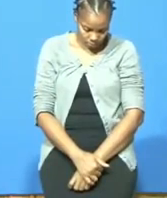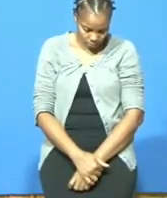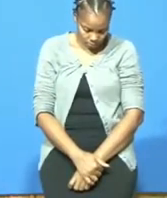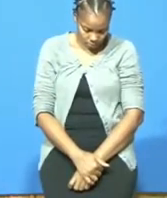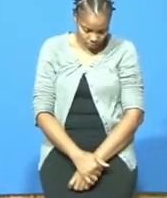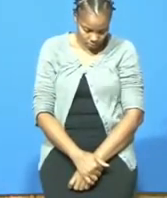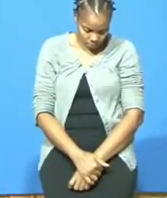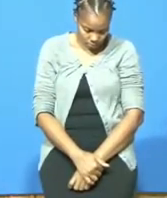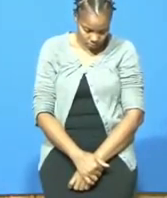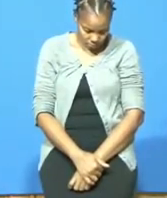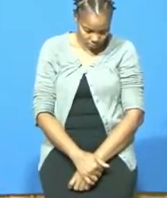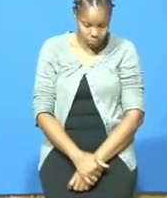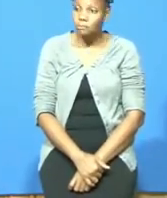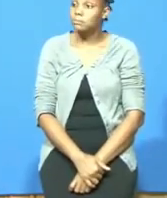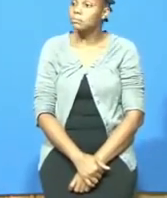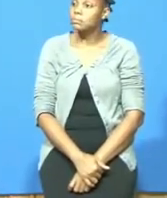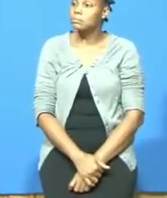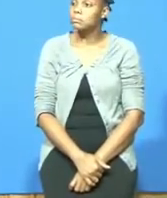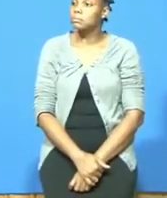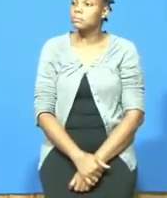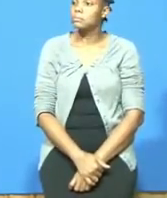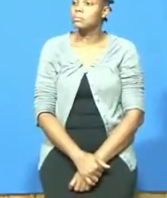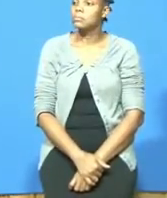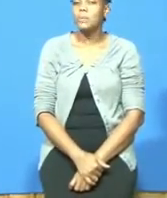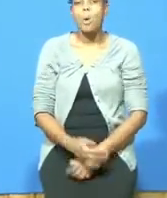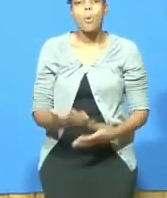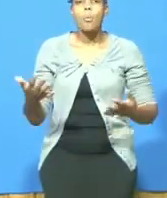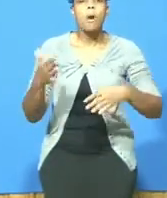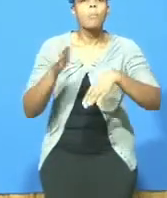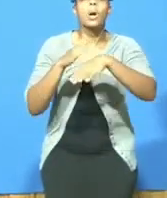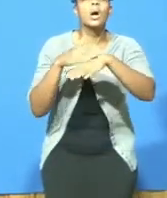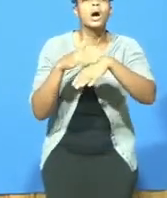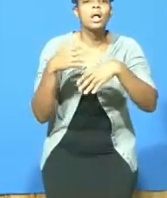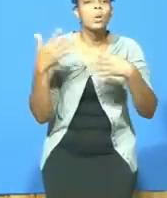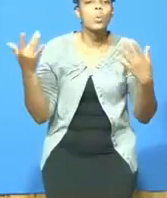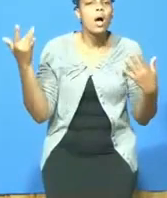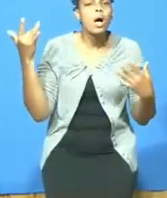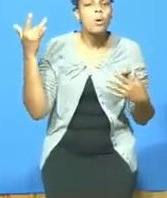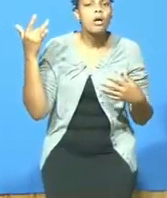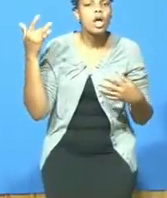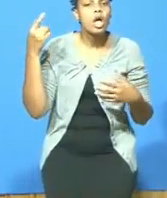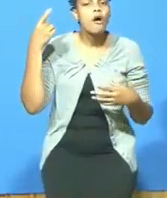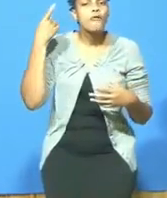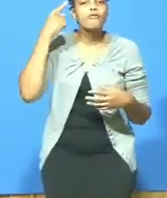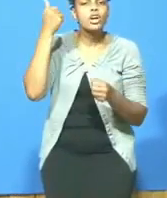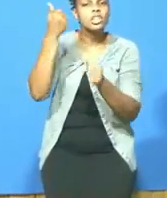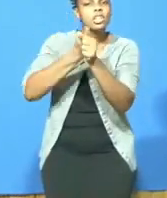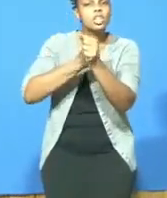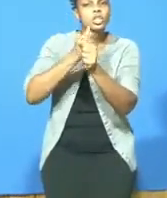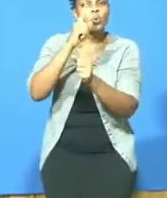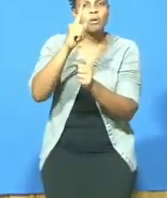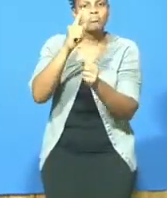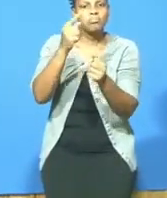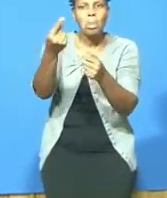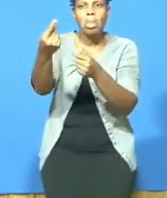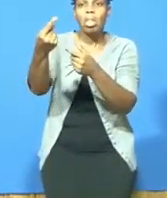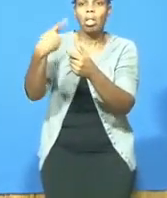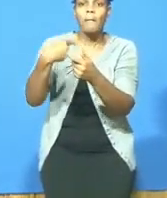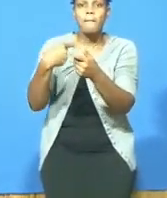what the call is for each one to return to keeping